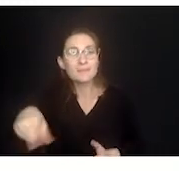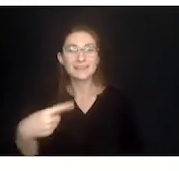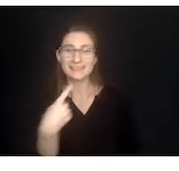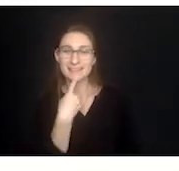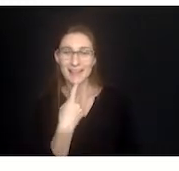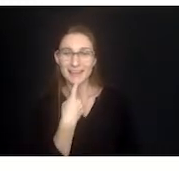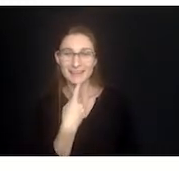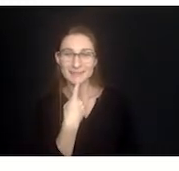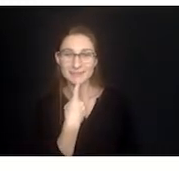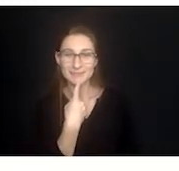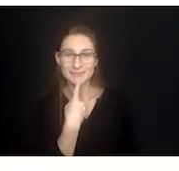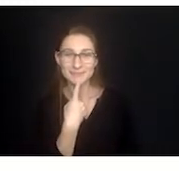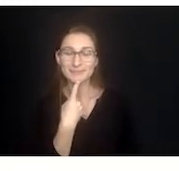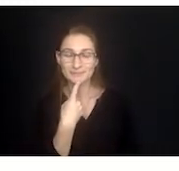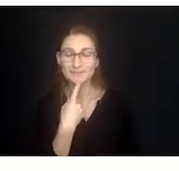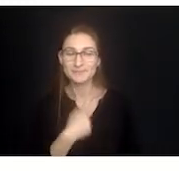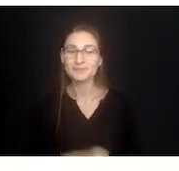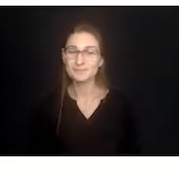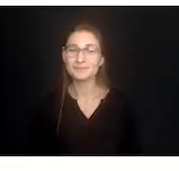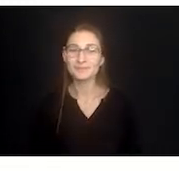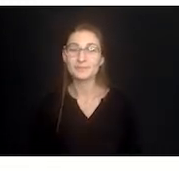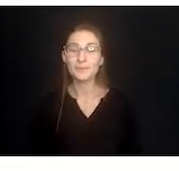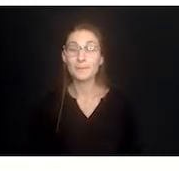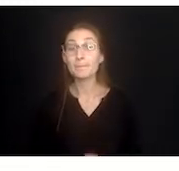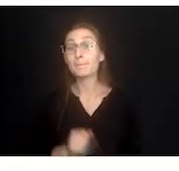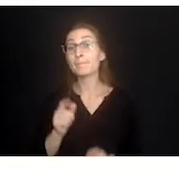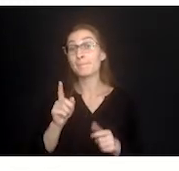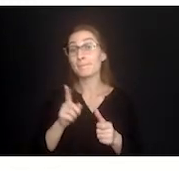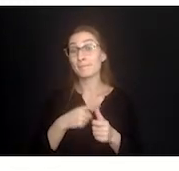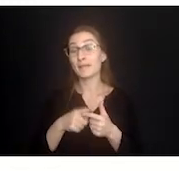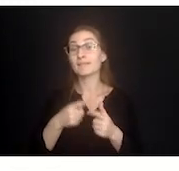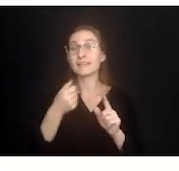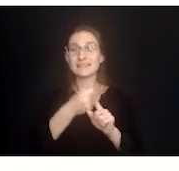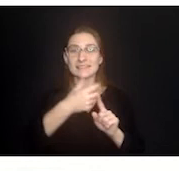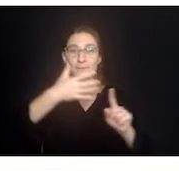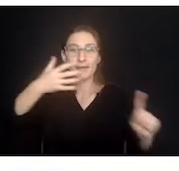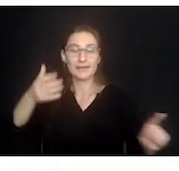through his gestures, then he's going to need to say it. And then